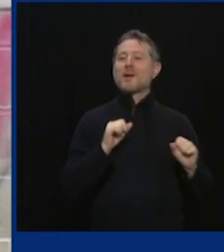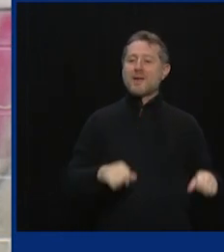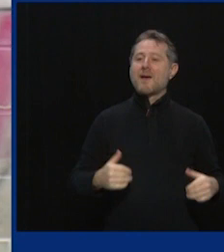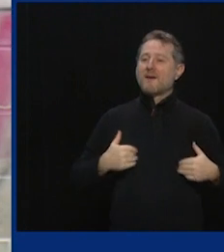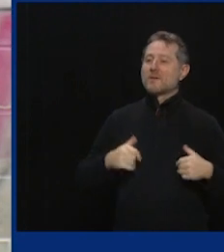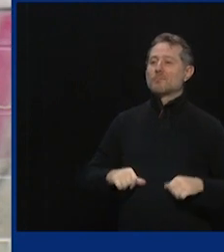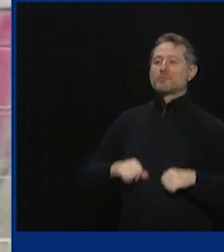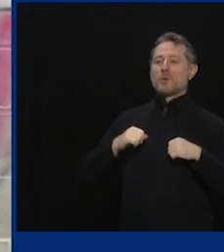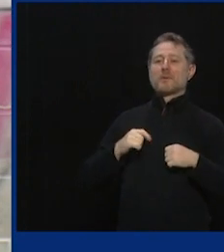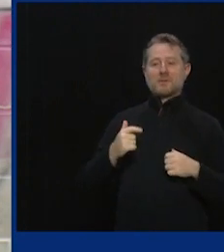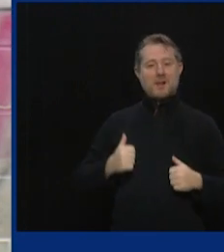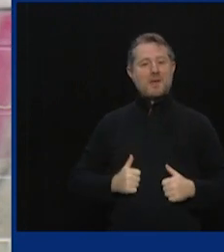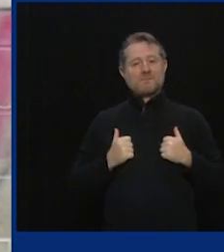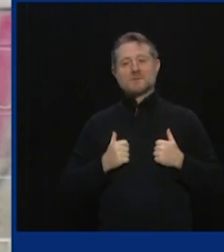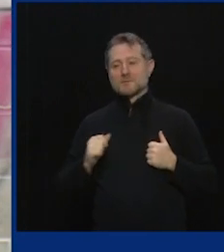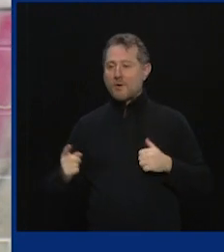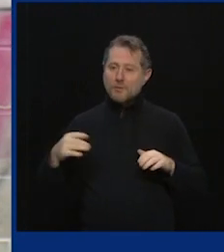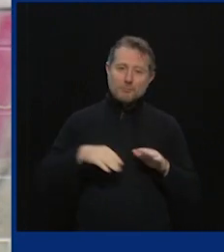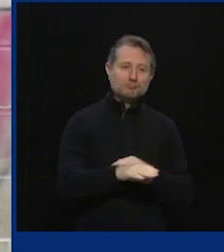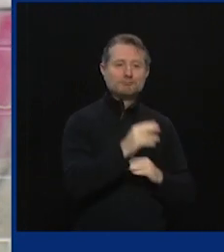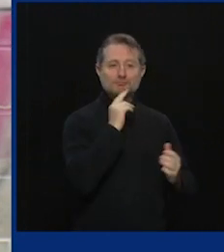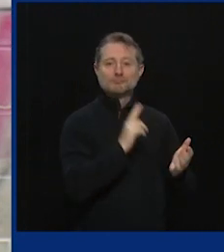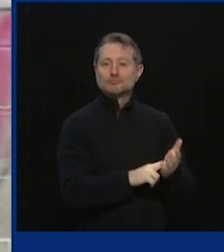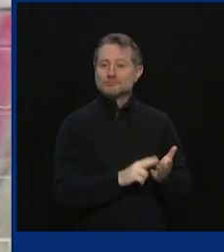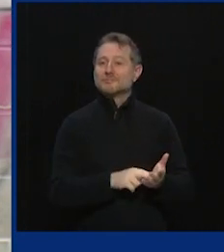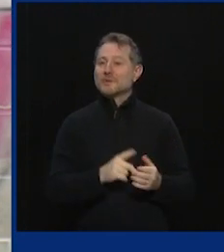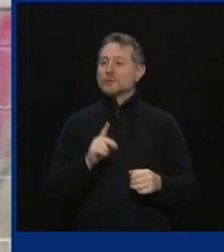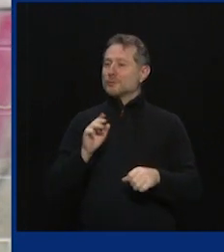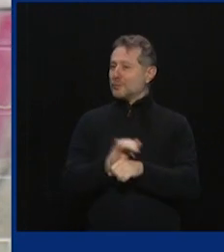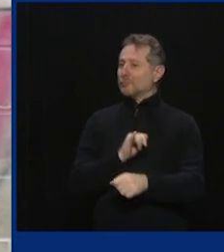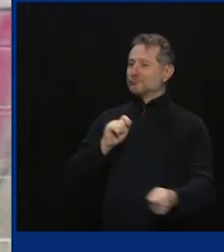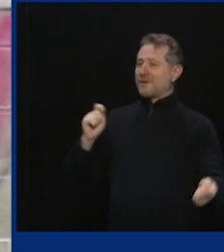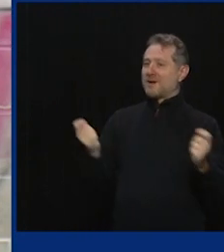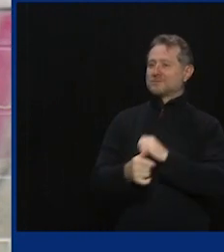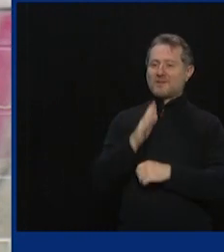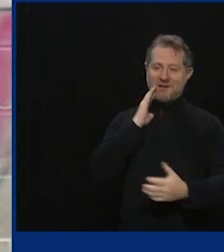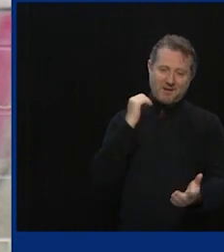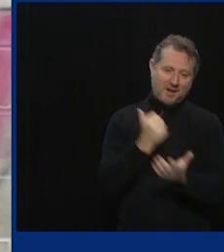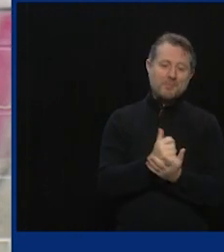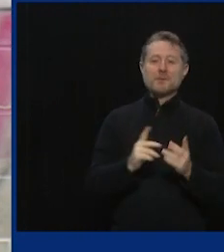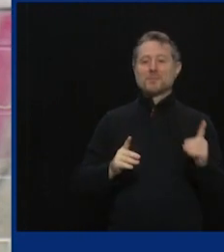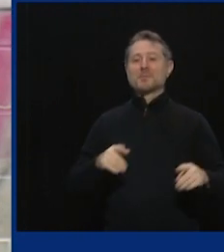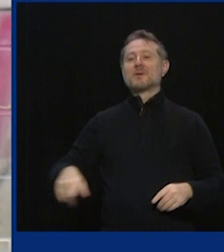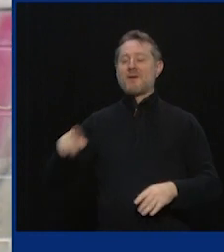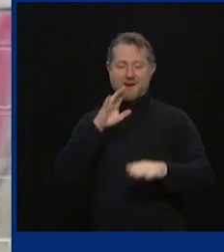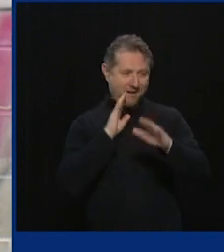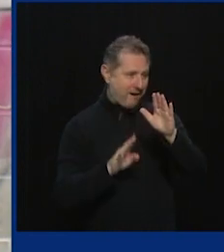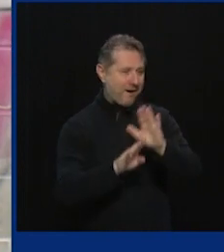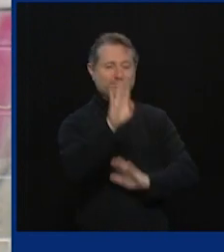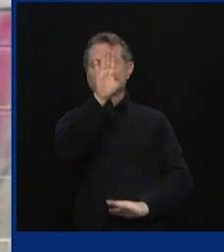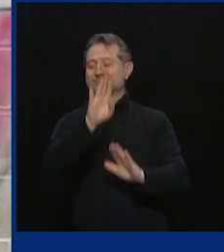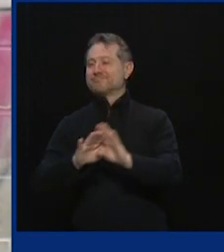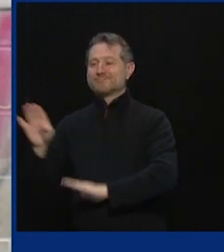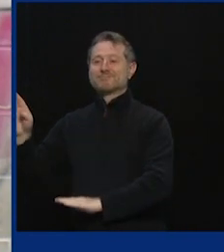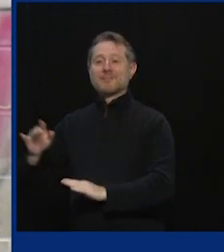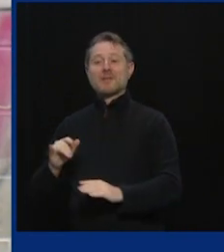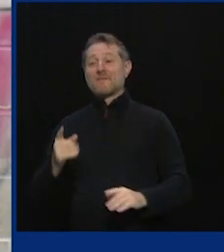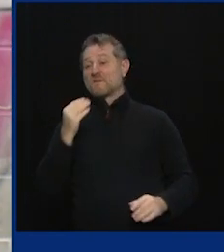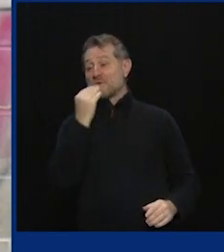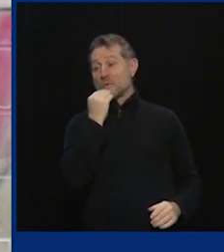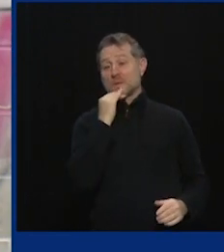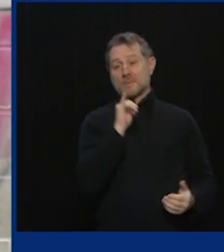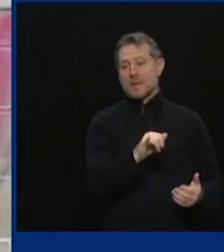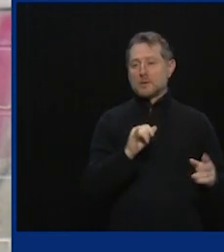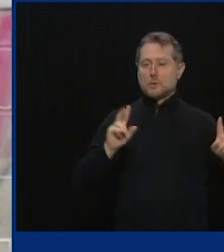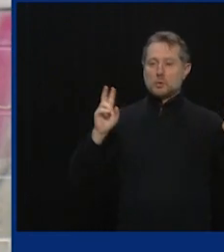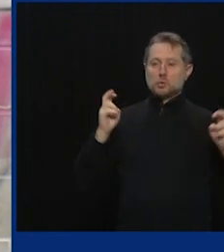This is a program that changes the current dynamic in favor of lifting people up. Food is a human right, and this bill